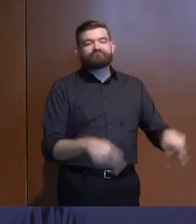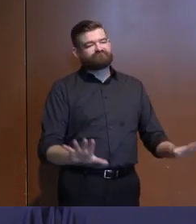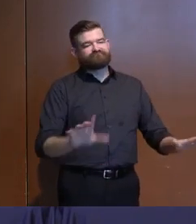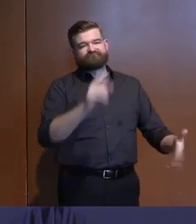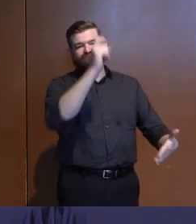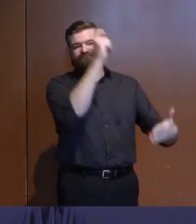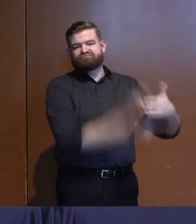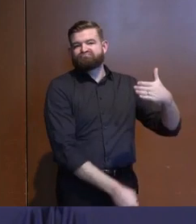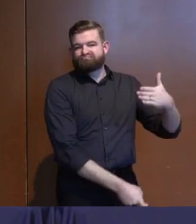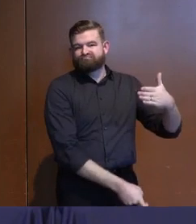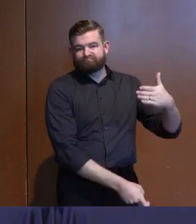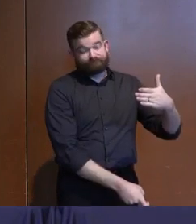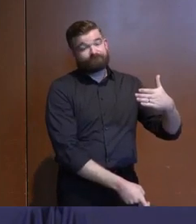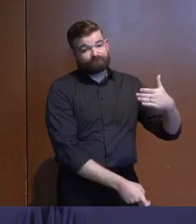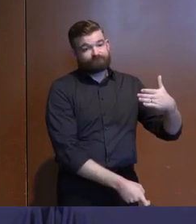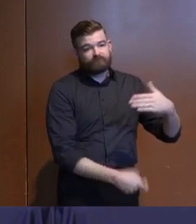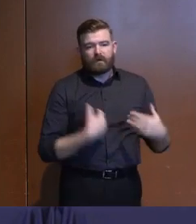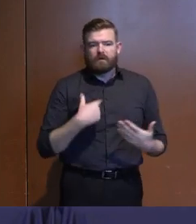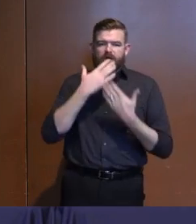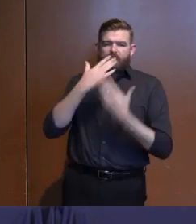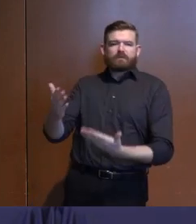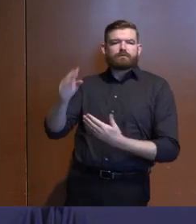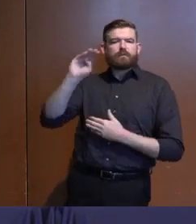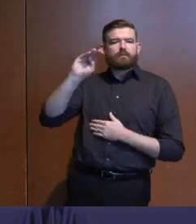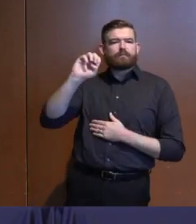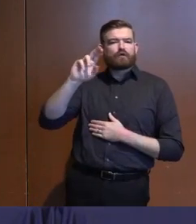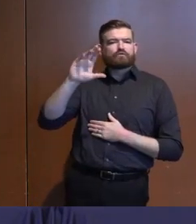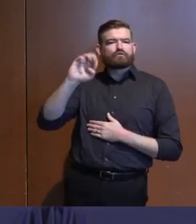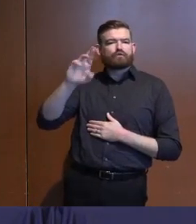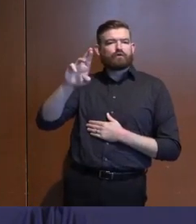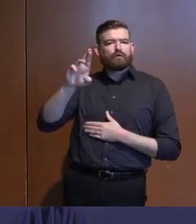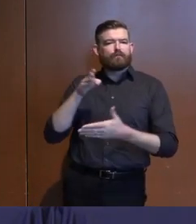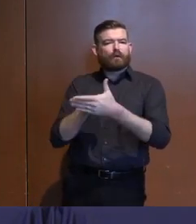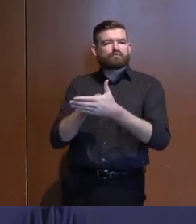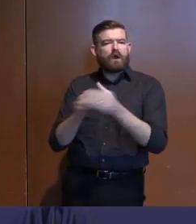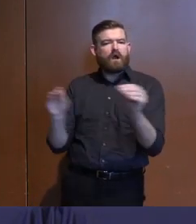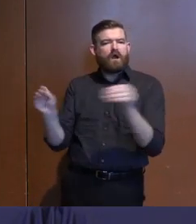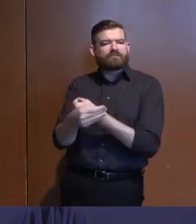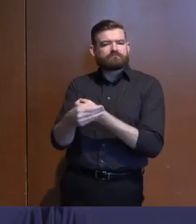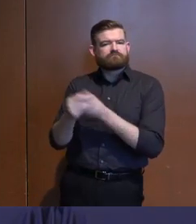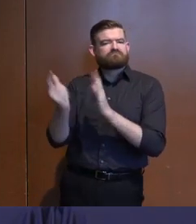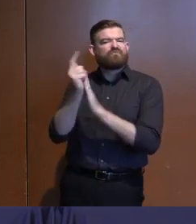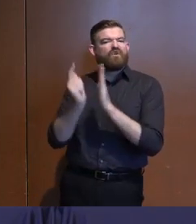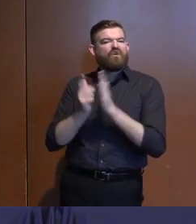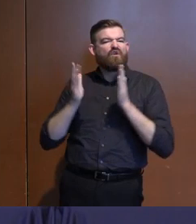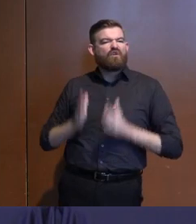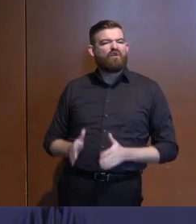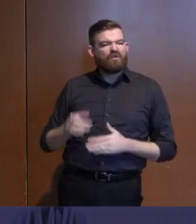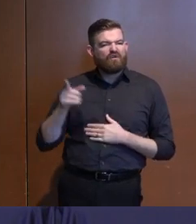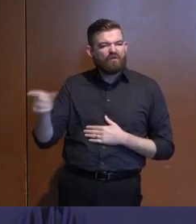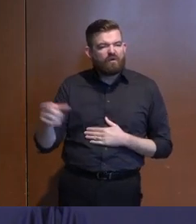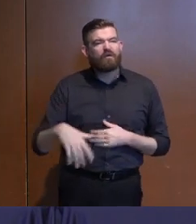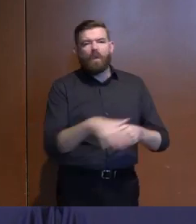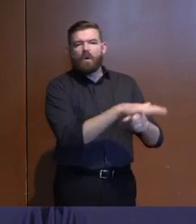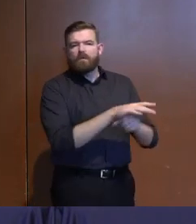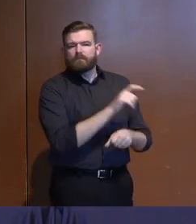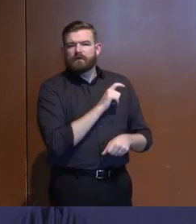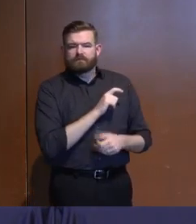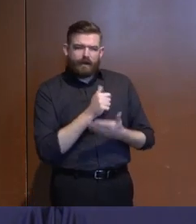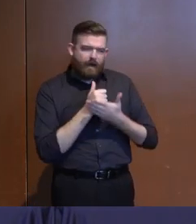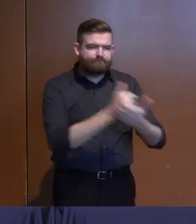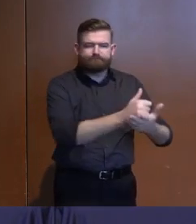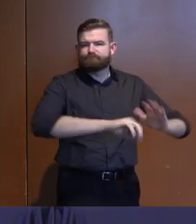Mercer County Prosecutor's Office for their work, in addition to the Ewing Township Police Department as well. This is